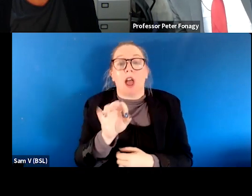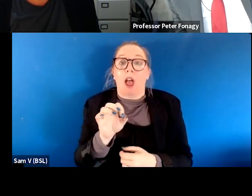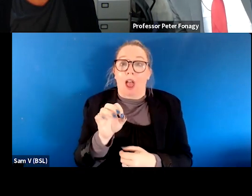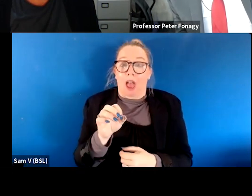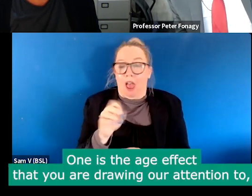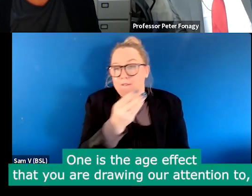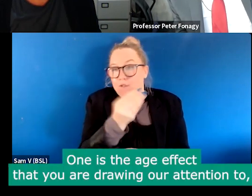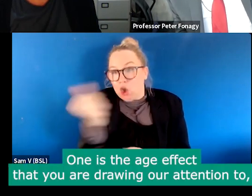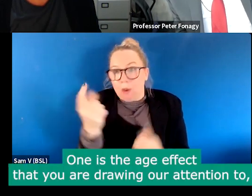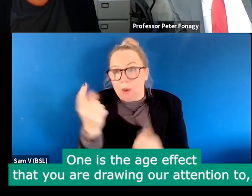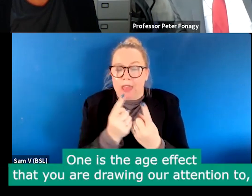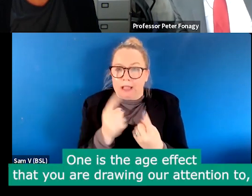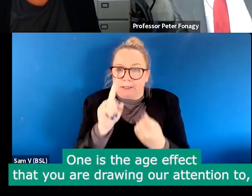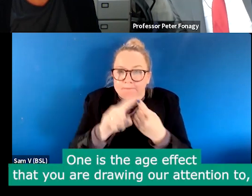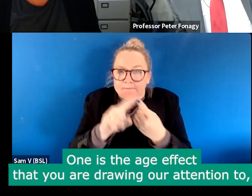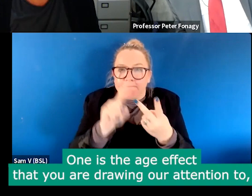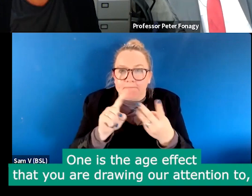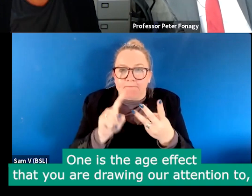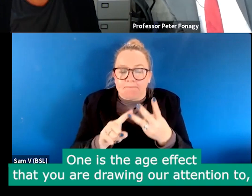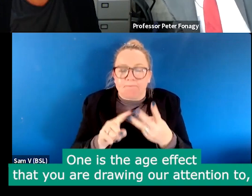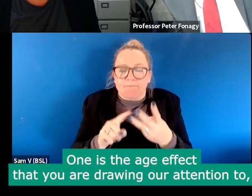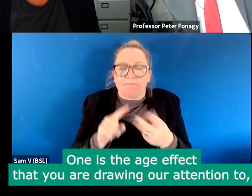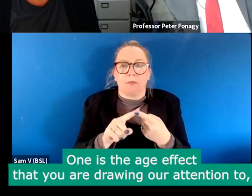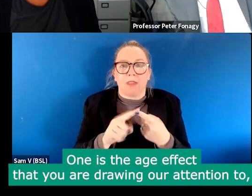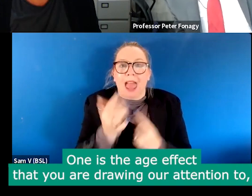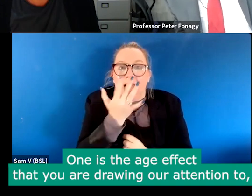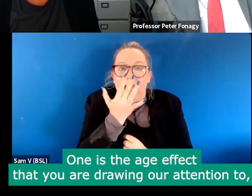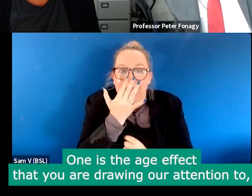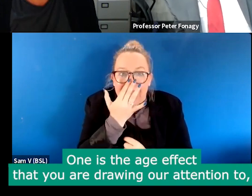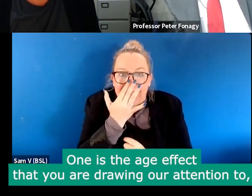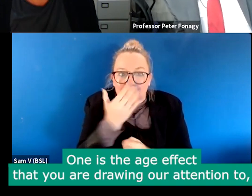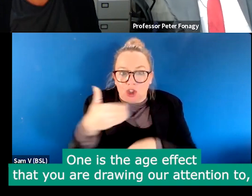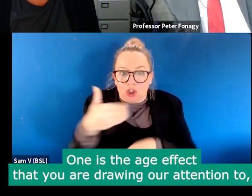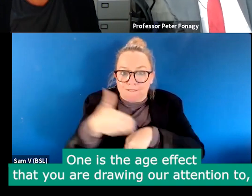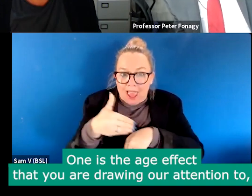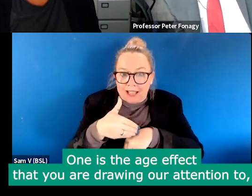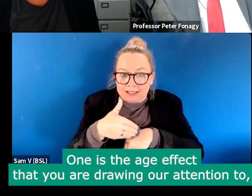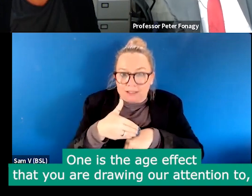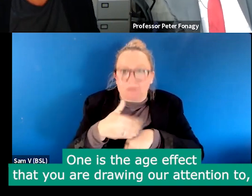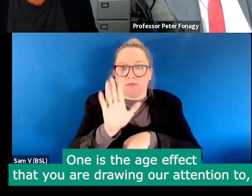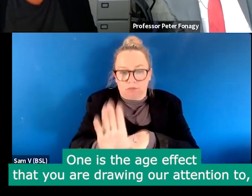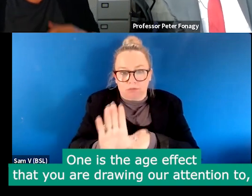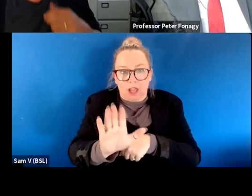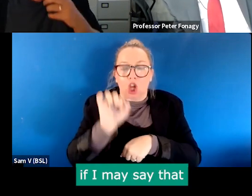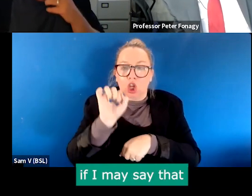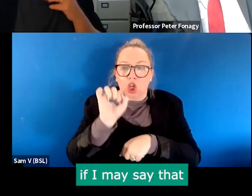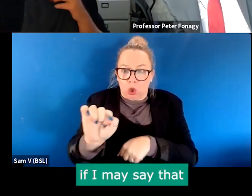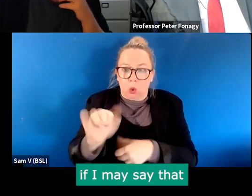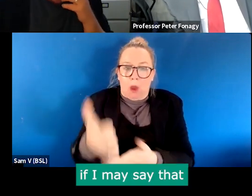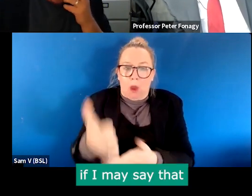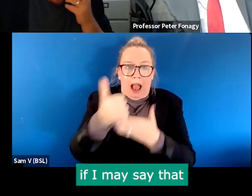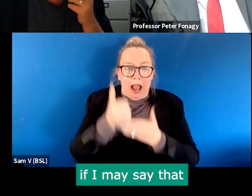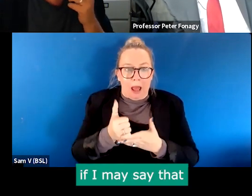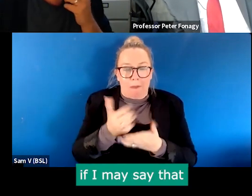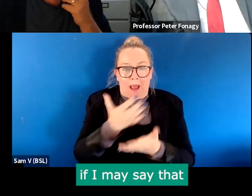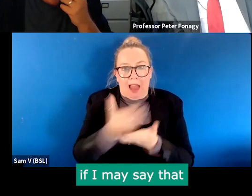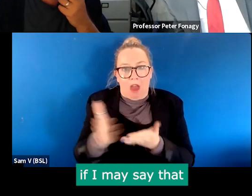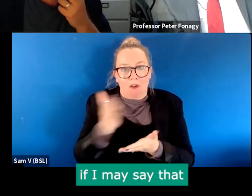is one is the age effect that you are drawing our attention to, if I may